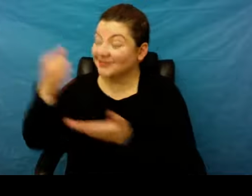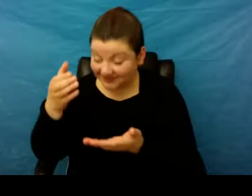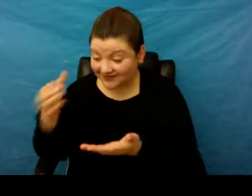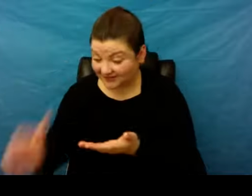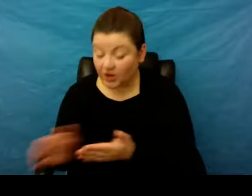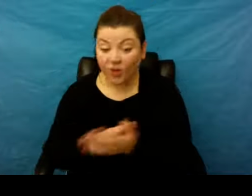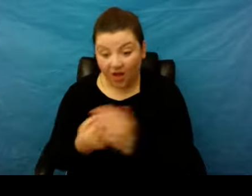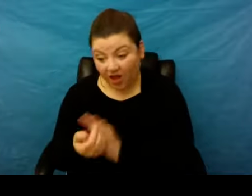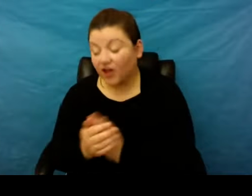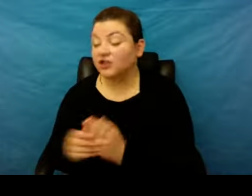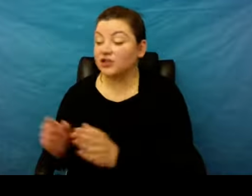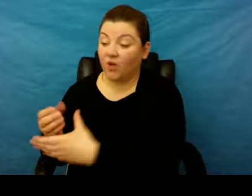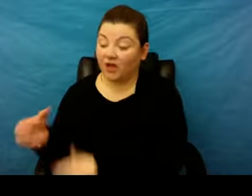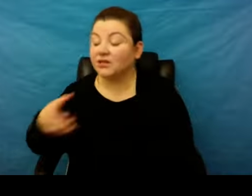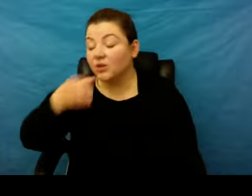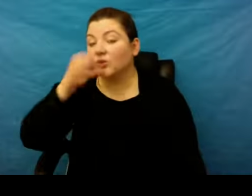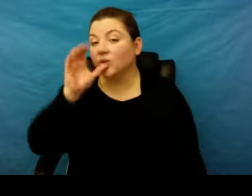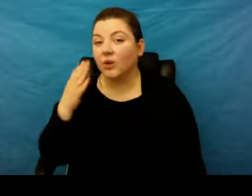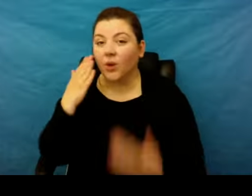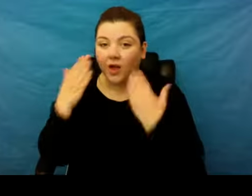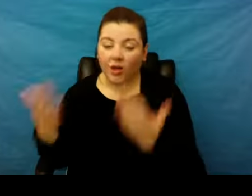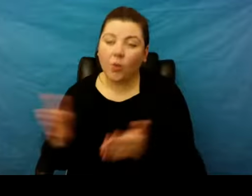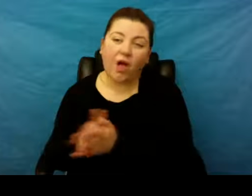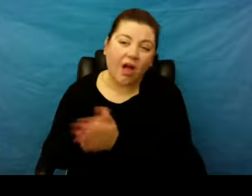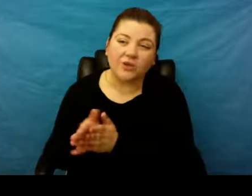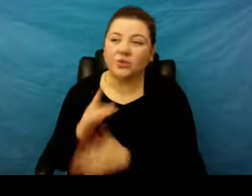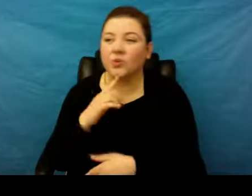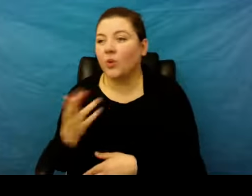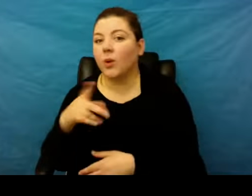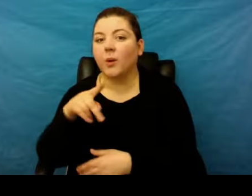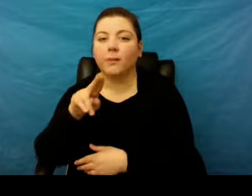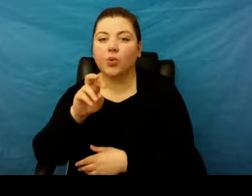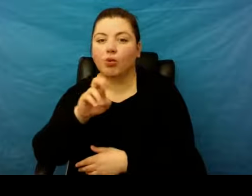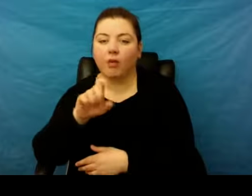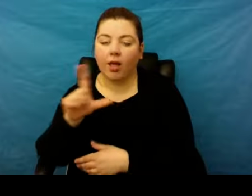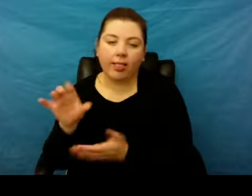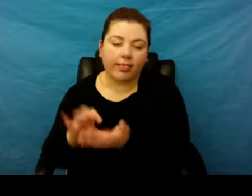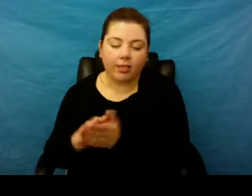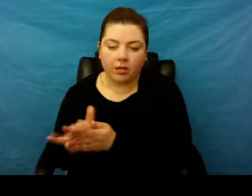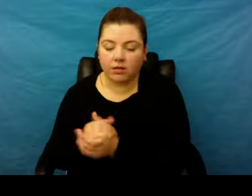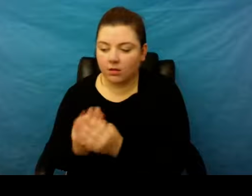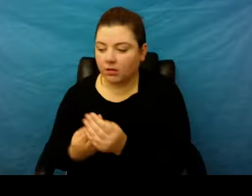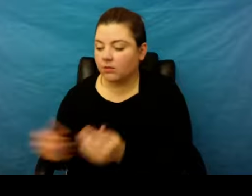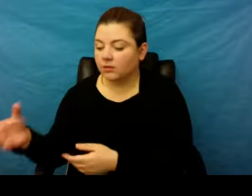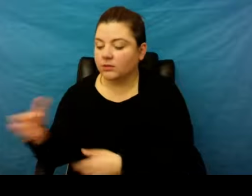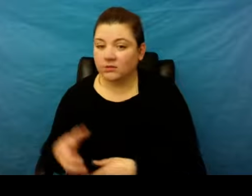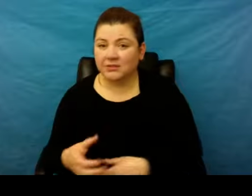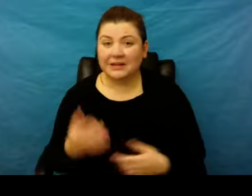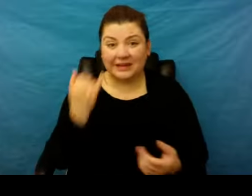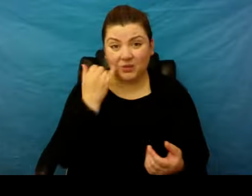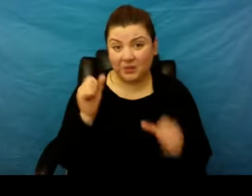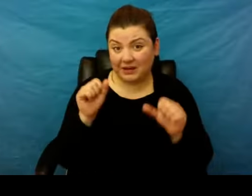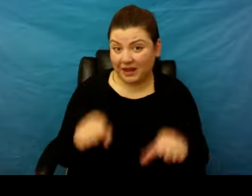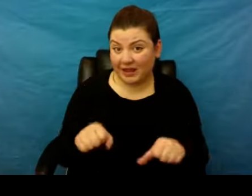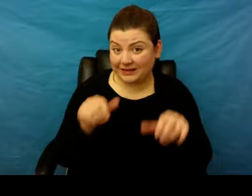then drink your coffee. And what I mean is a drop of Purell or something equivalent to that. So if you can make your coffee and stay home,